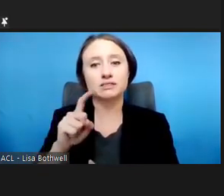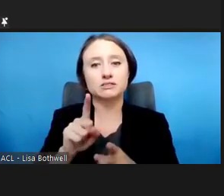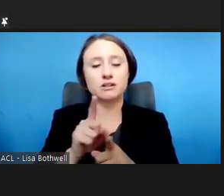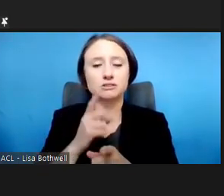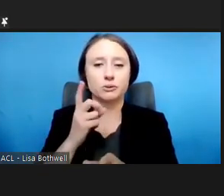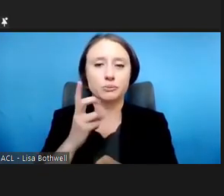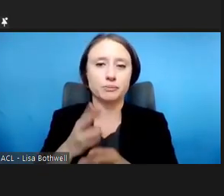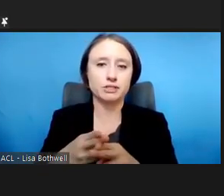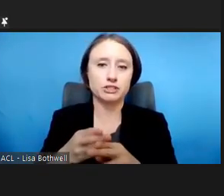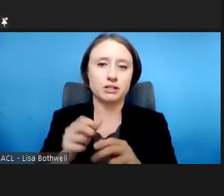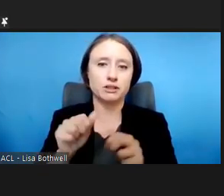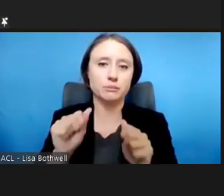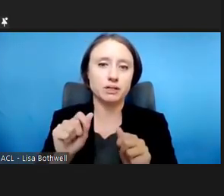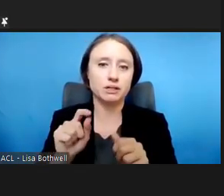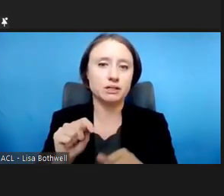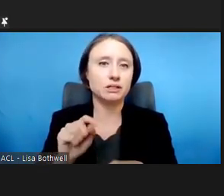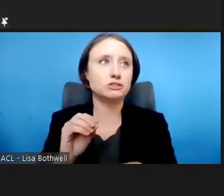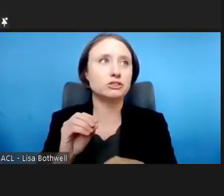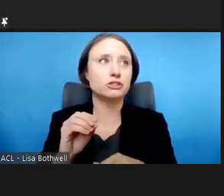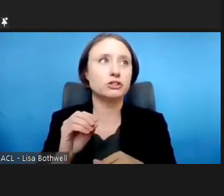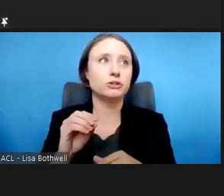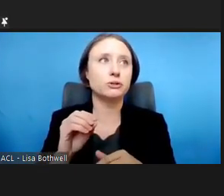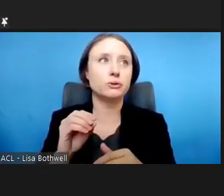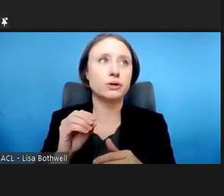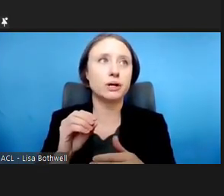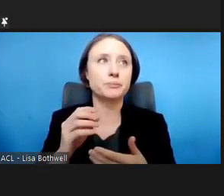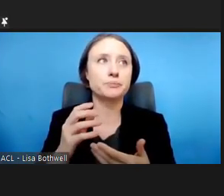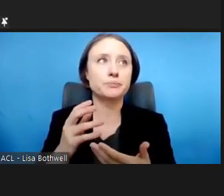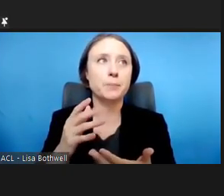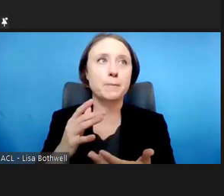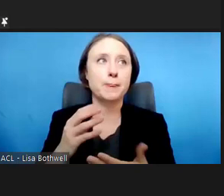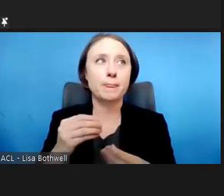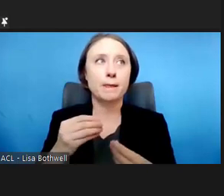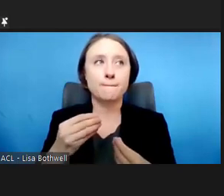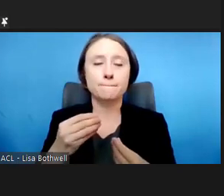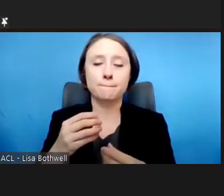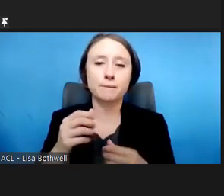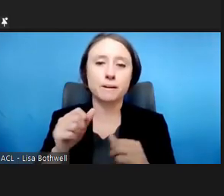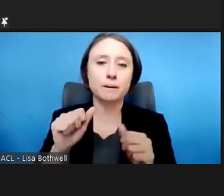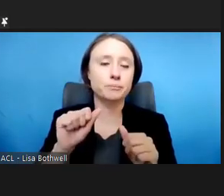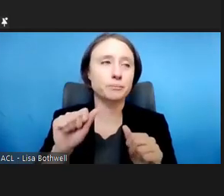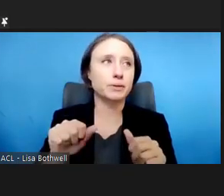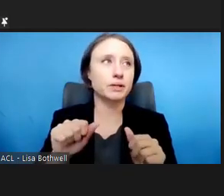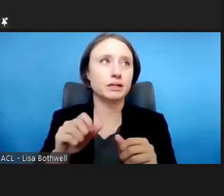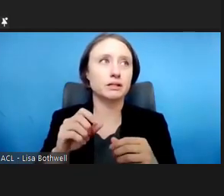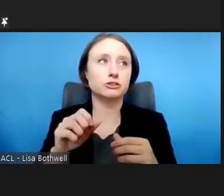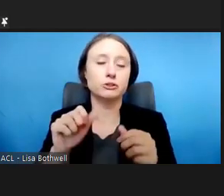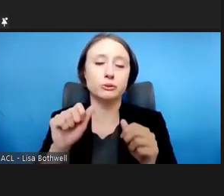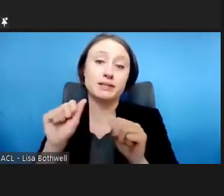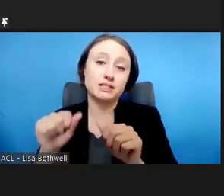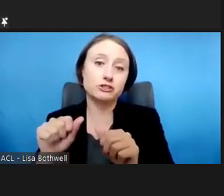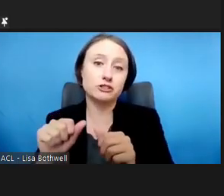etc. CMS has also mentioned the ability to,